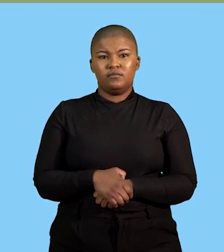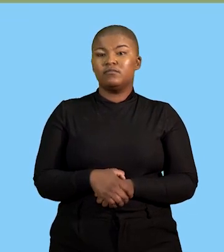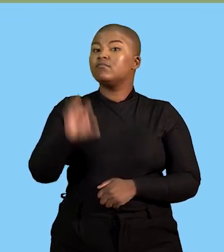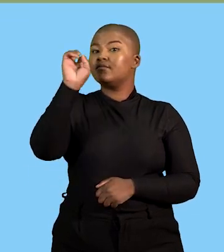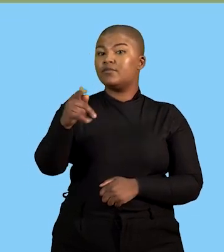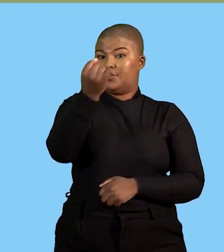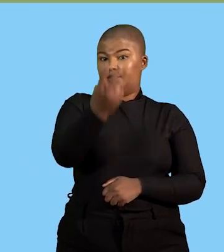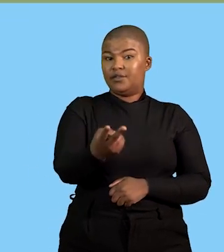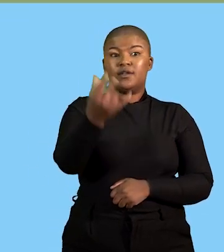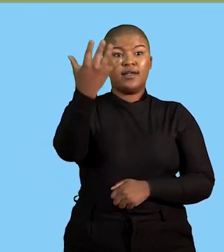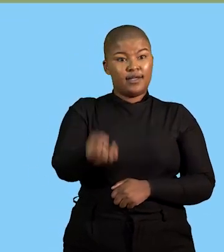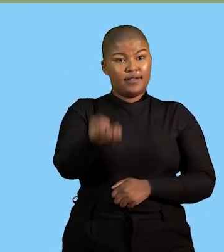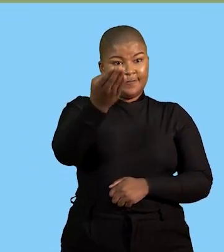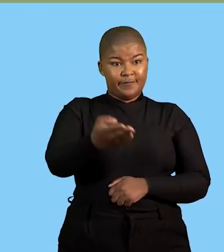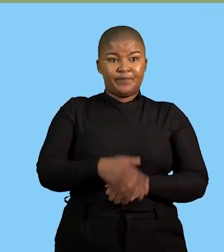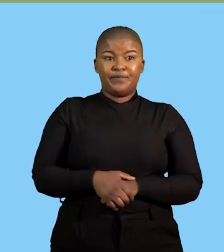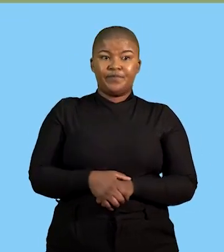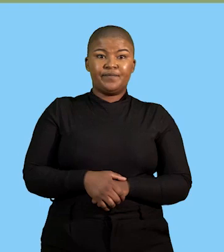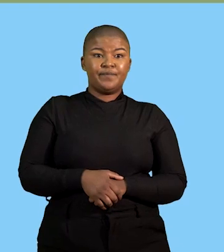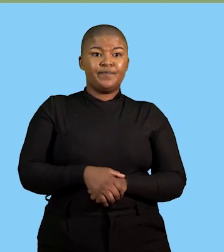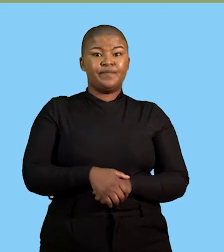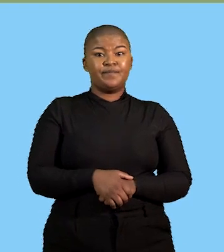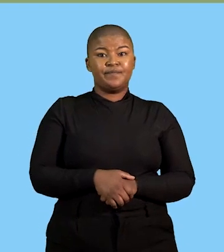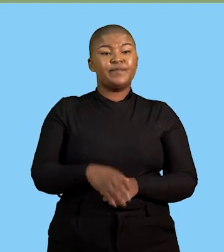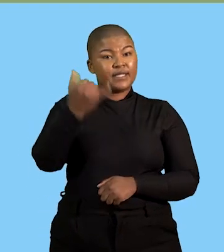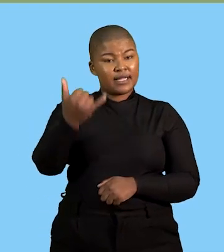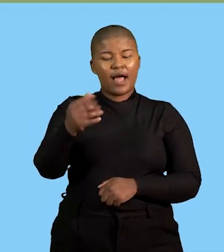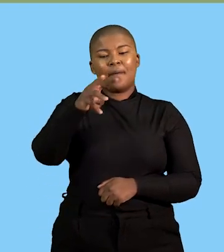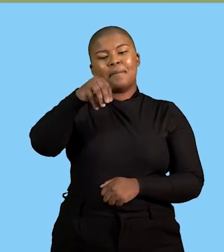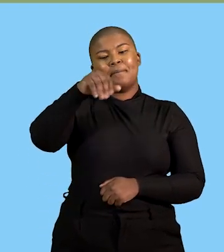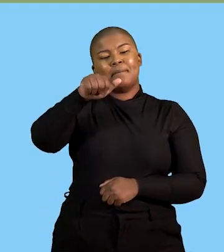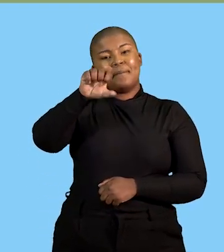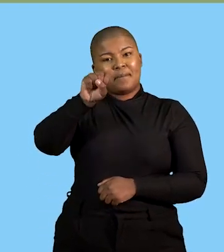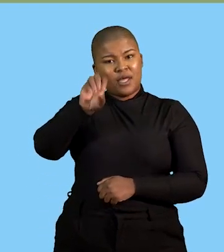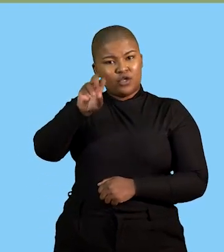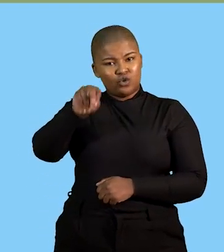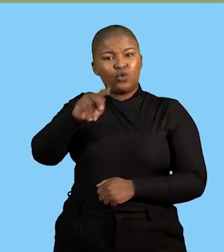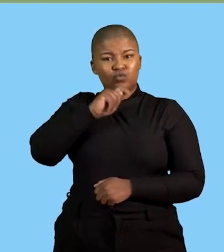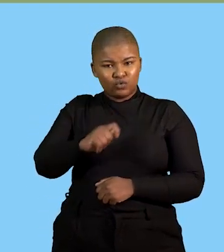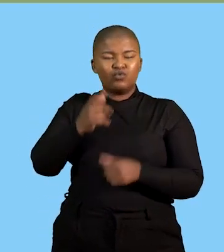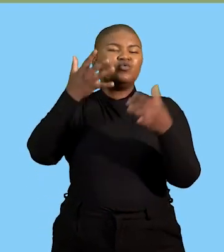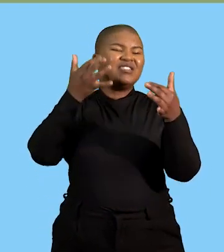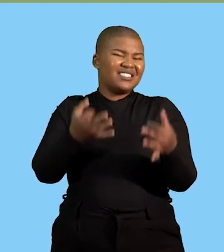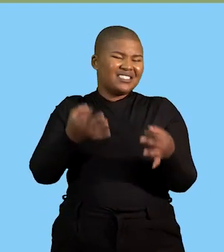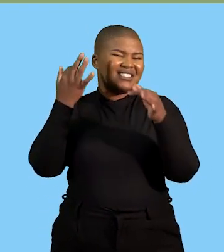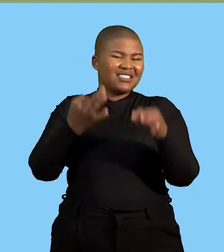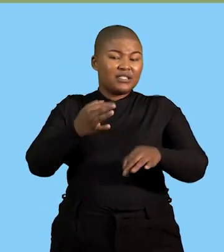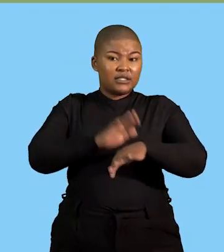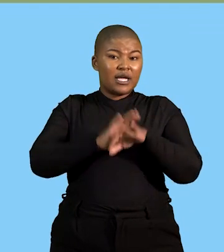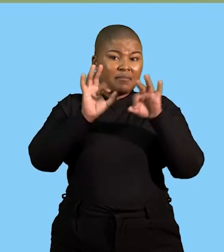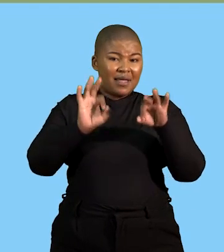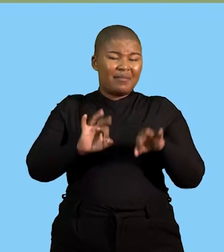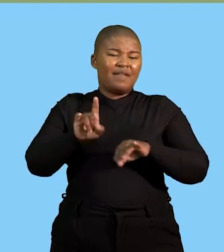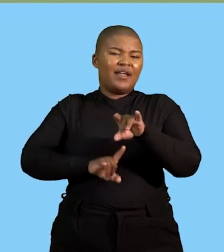Then we have Mason. Mason is a person who fails to make decisions on time.